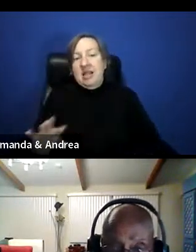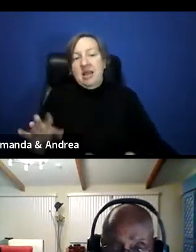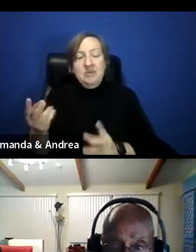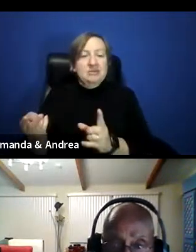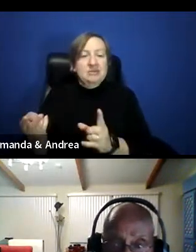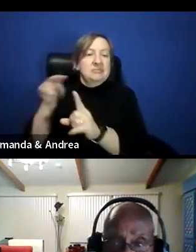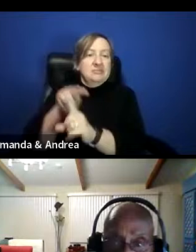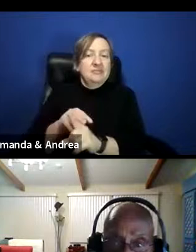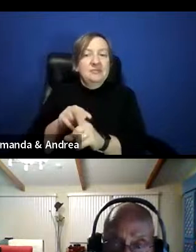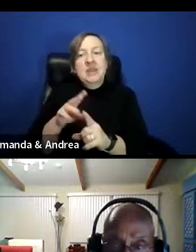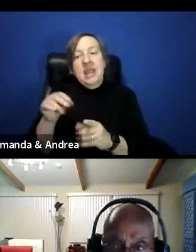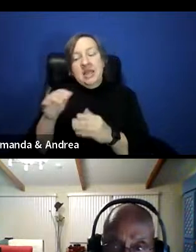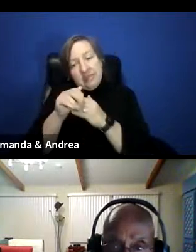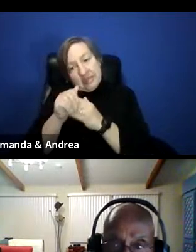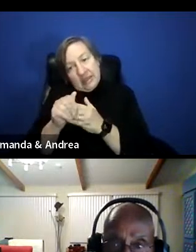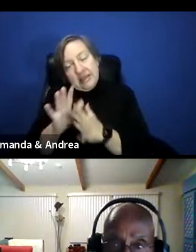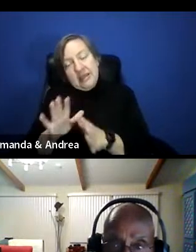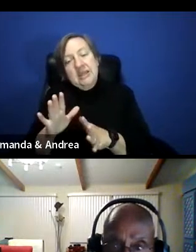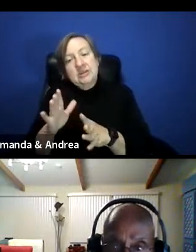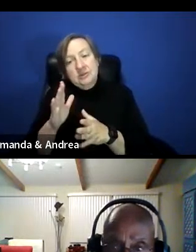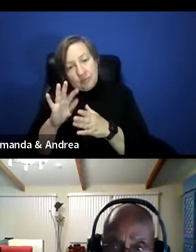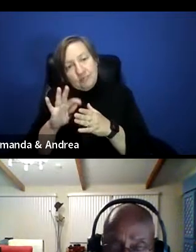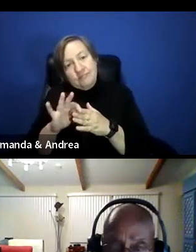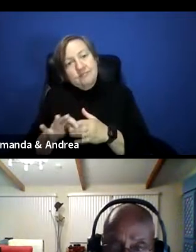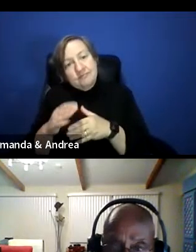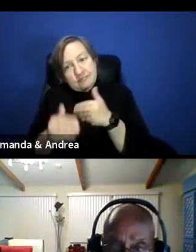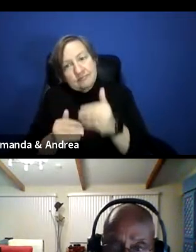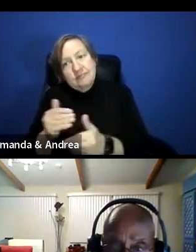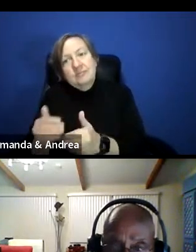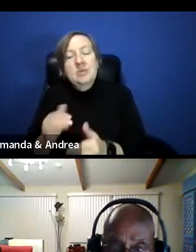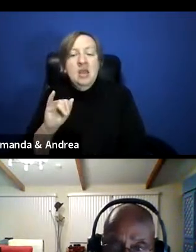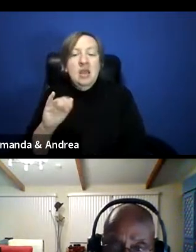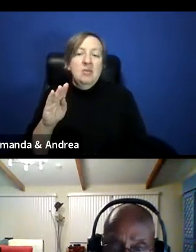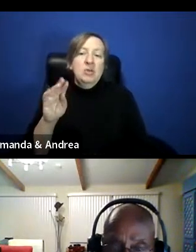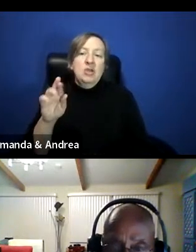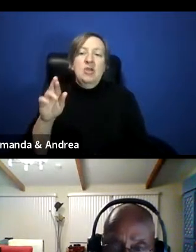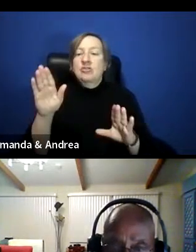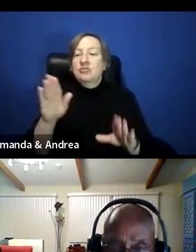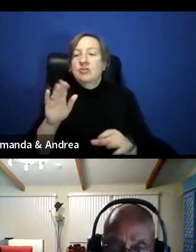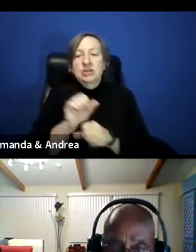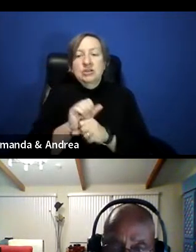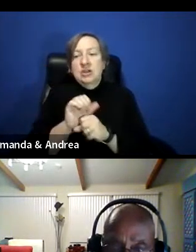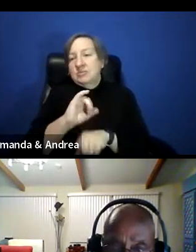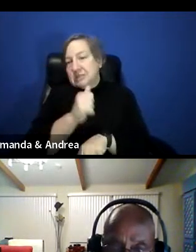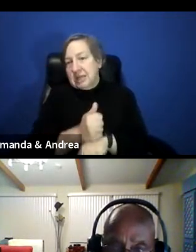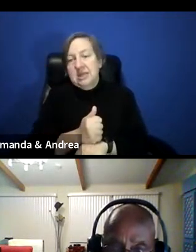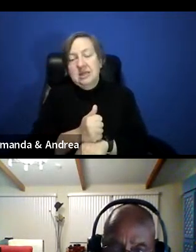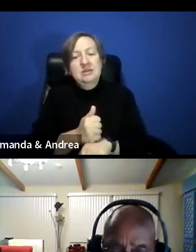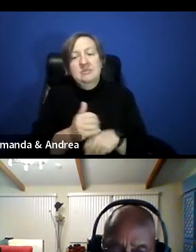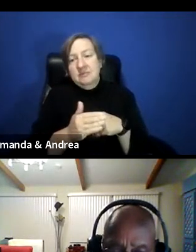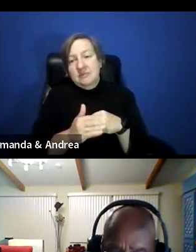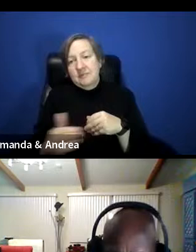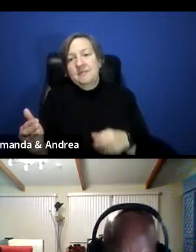leadership that drives us there. And the IBR program has done a great job setting that up, moving us forward.